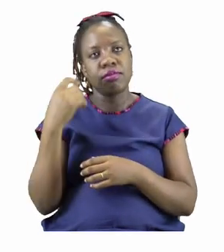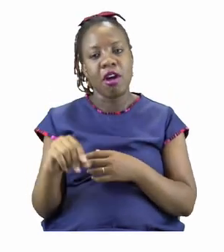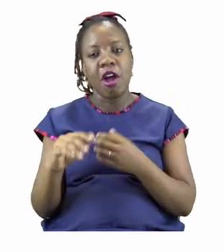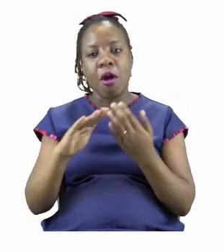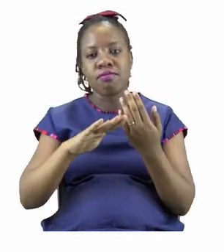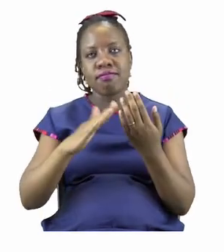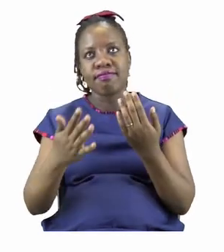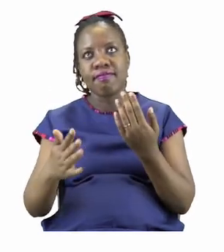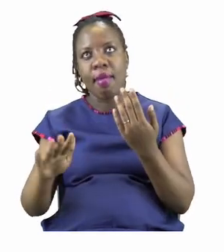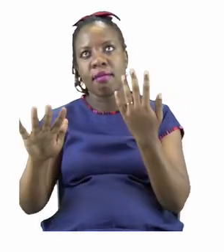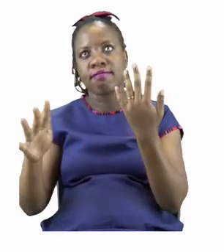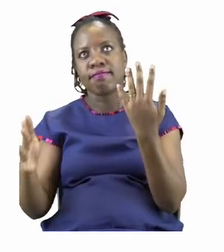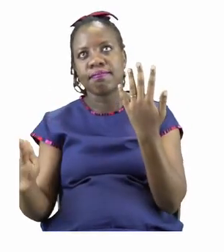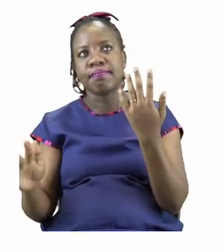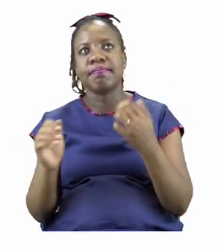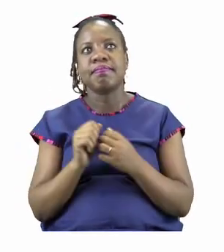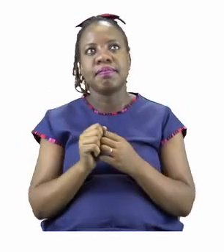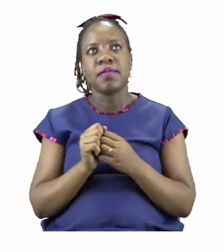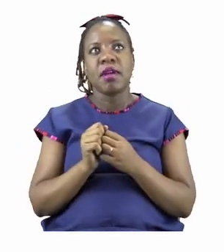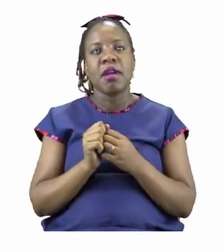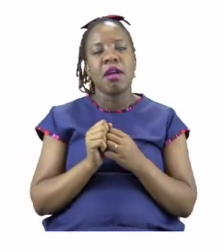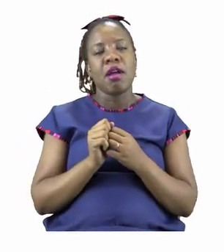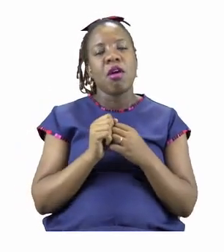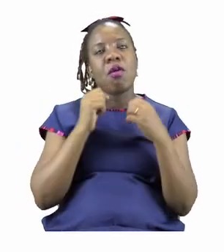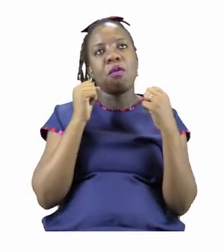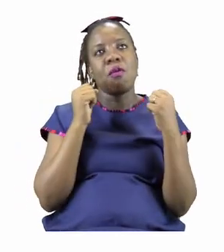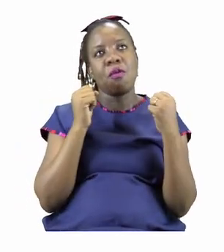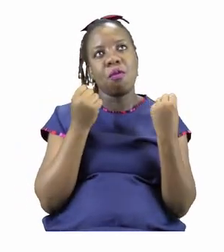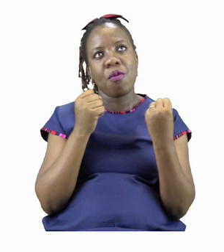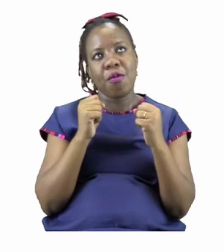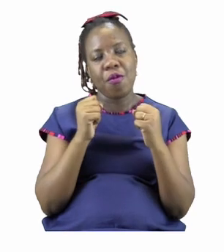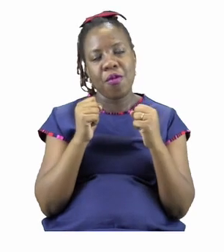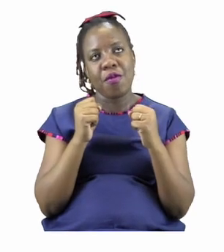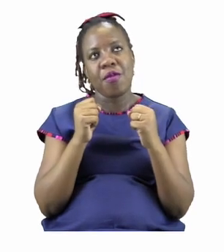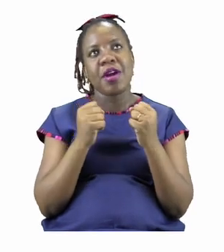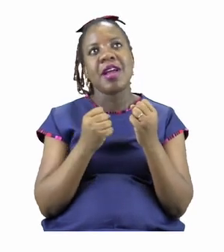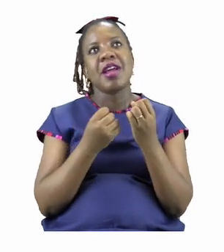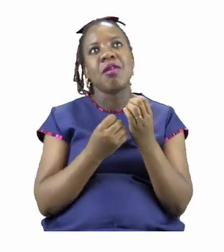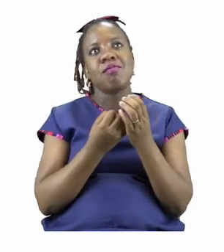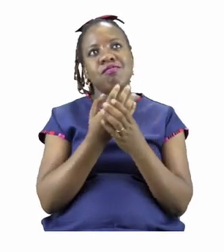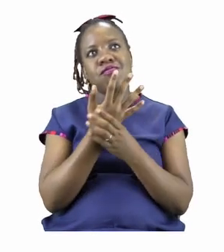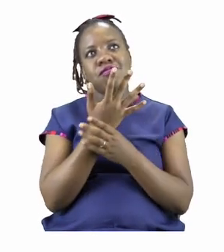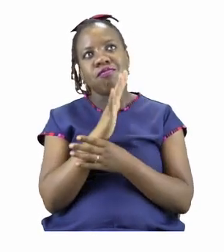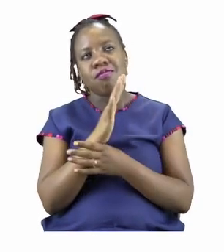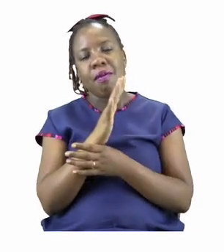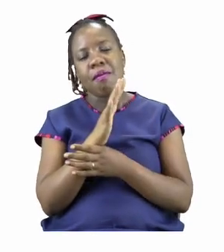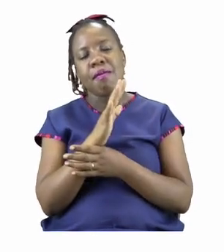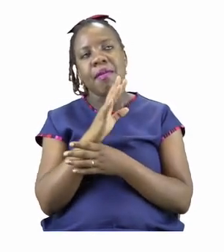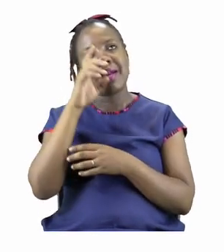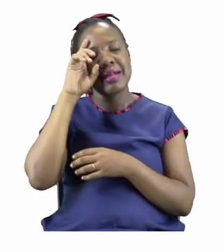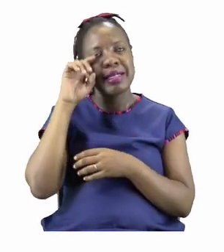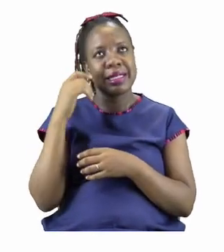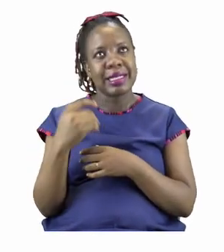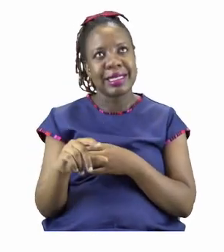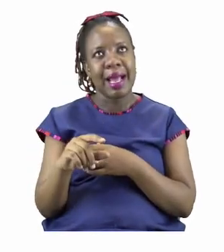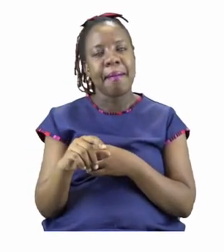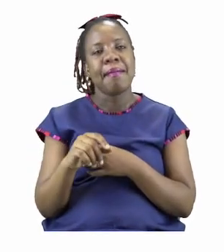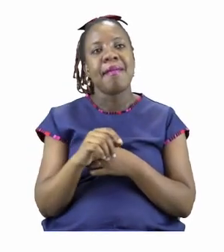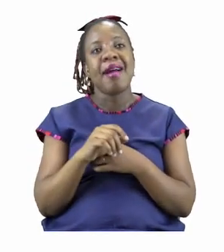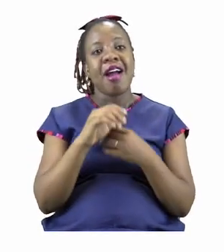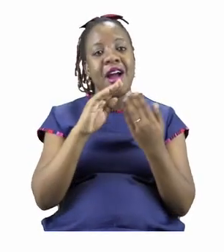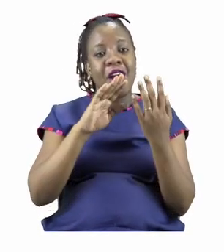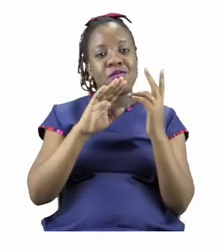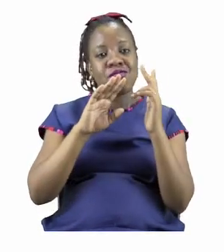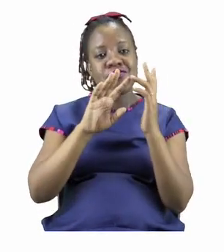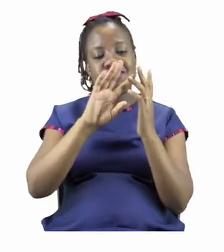Fall. Winter, spring, summer, fall. There are seasons, 4 in